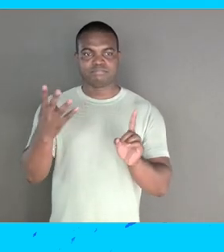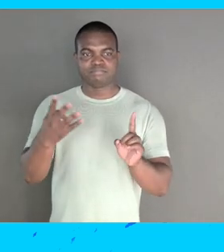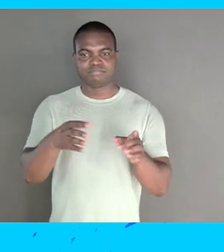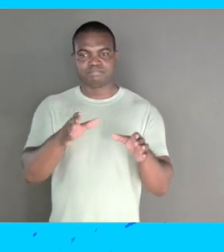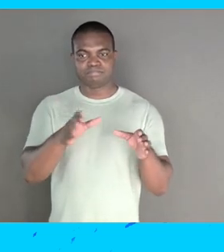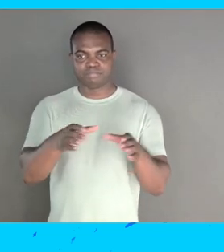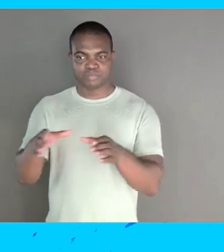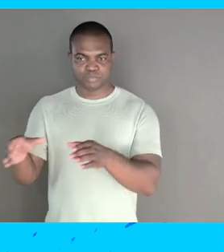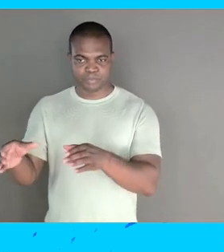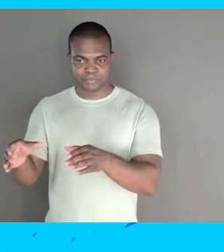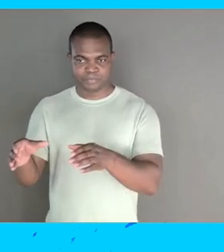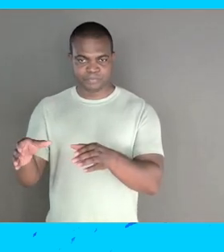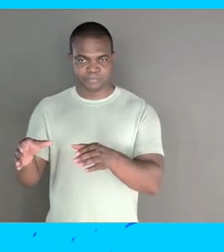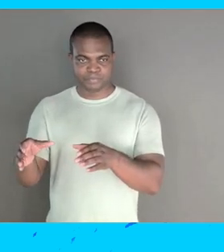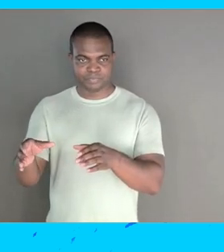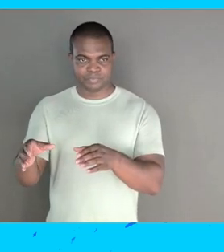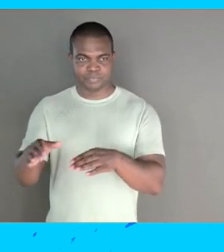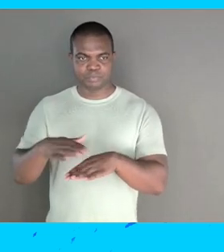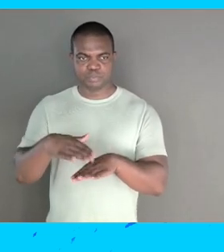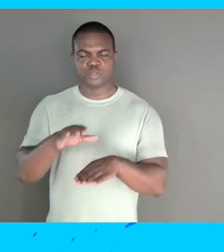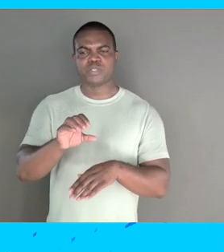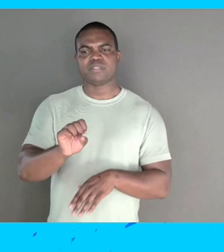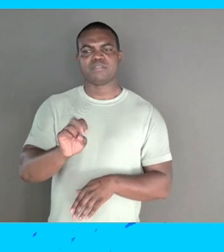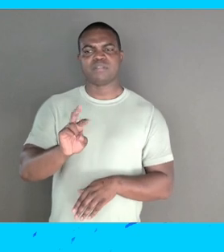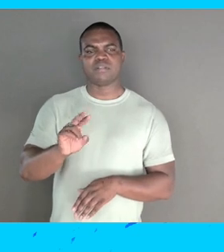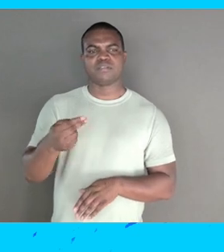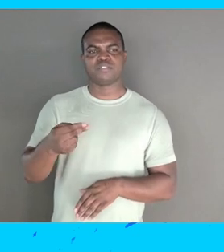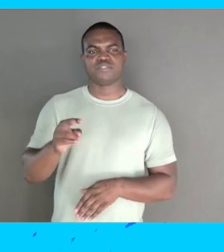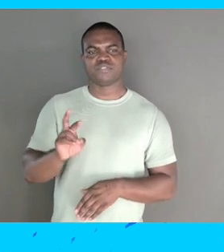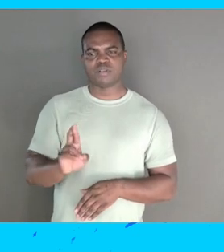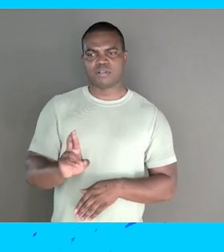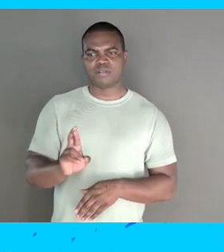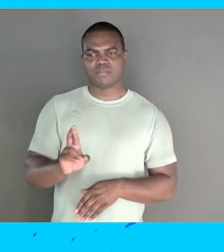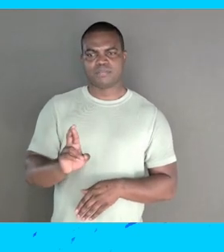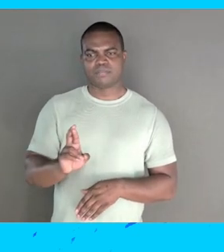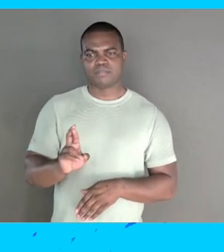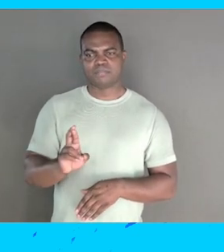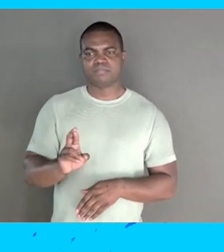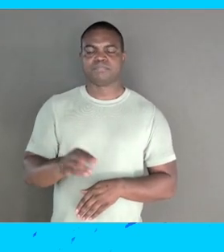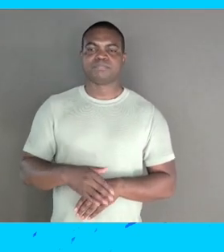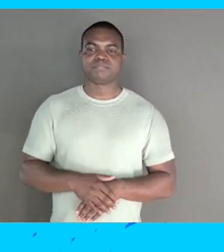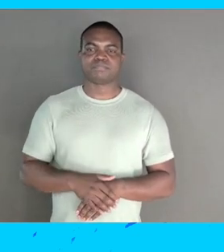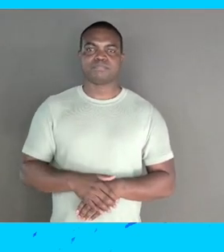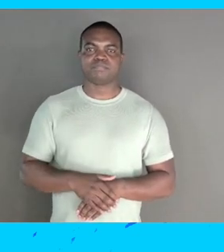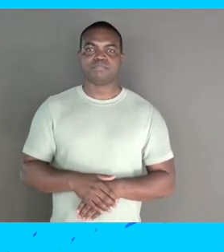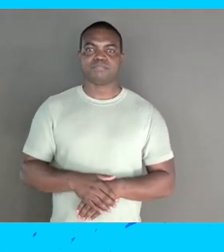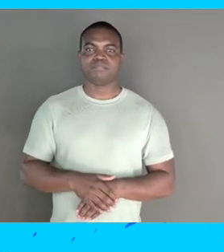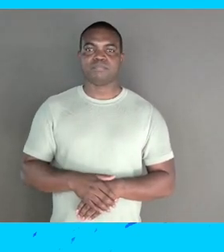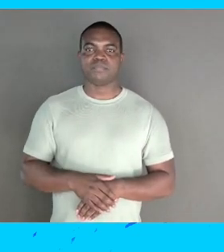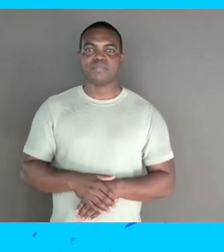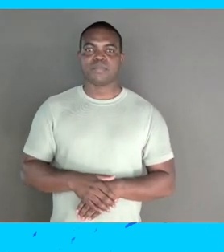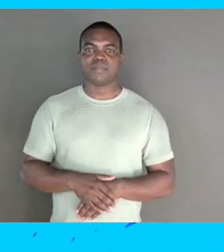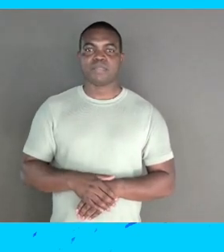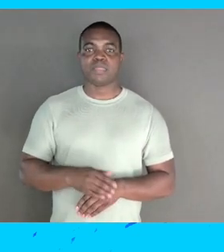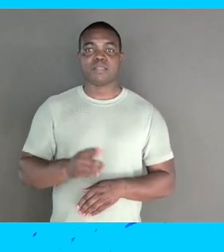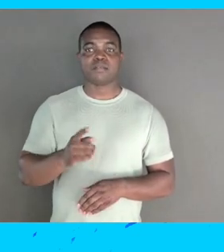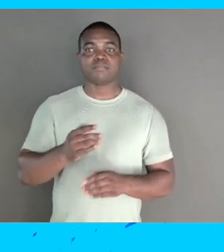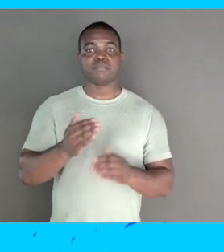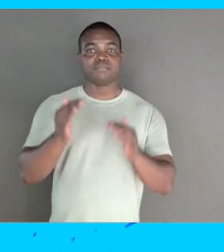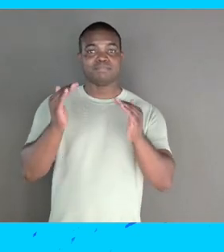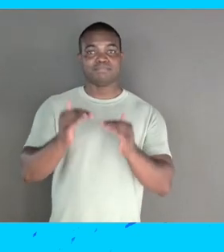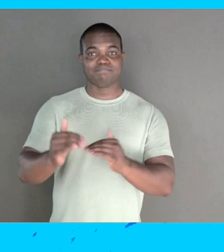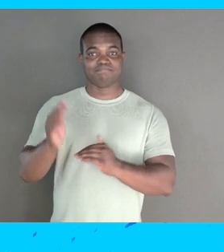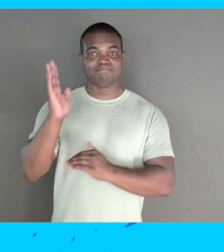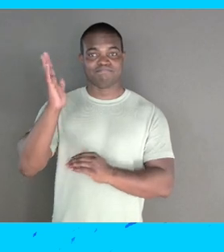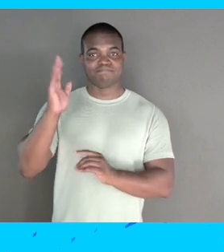rights and SBC programs. And our speaker is Kevin. who's also known as Kevin Squash,